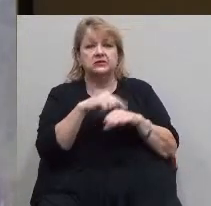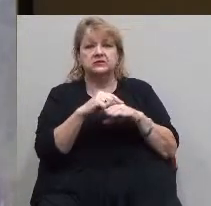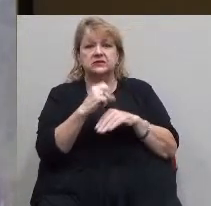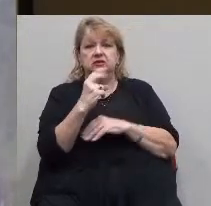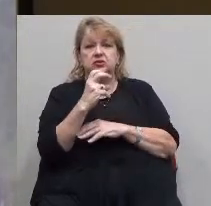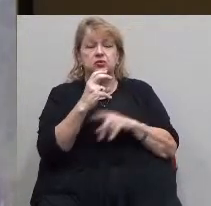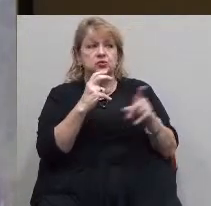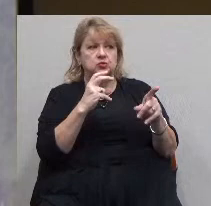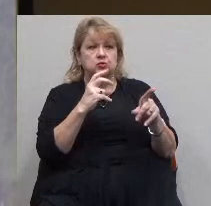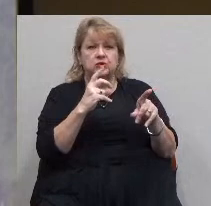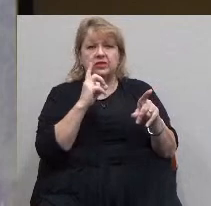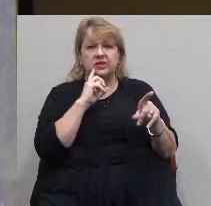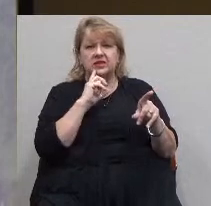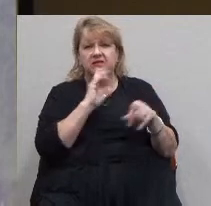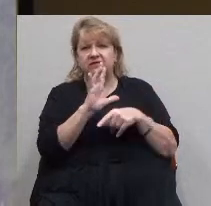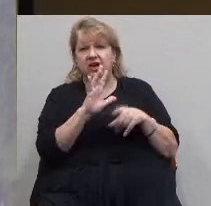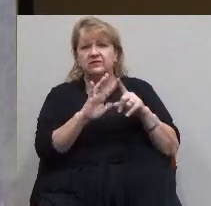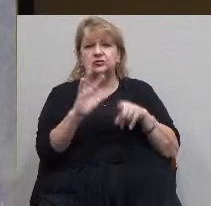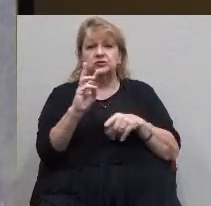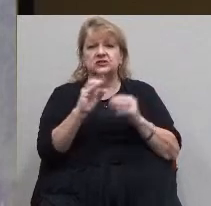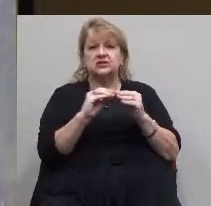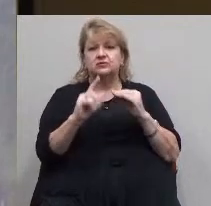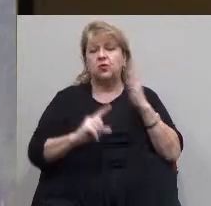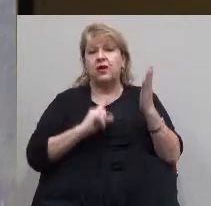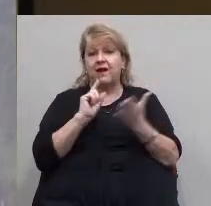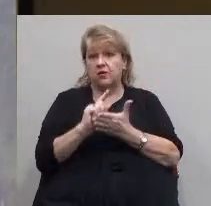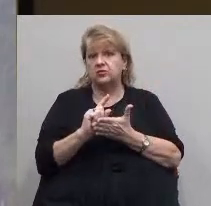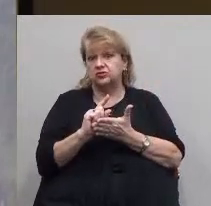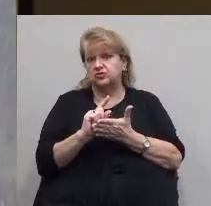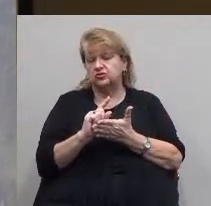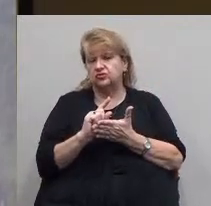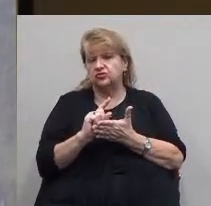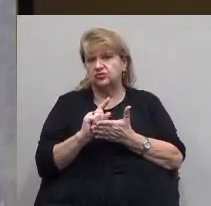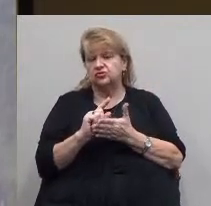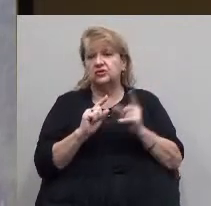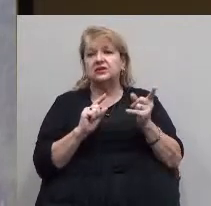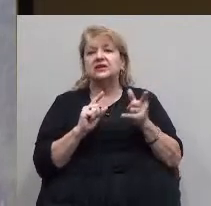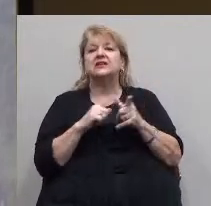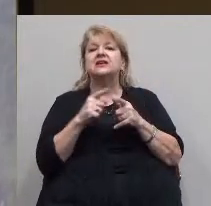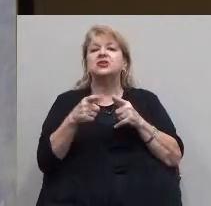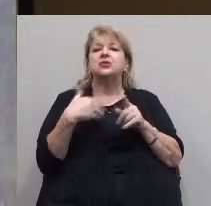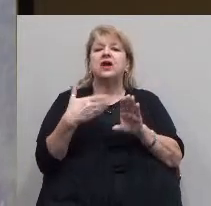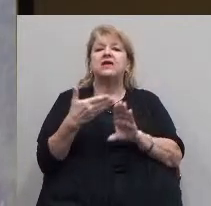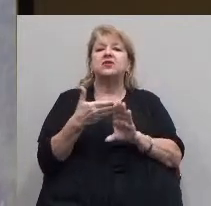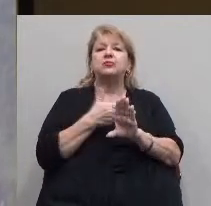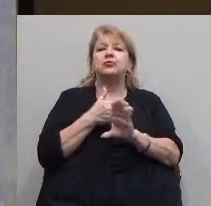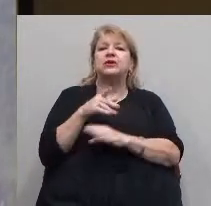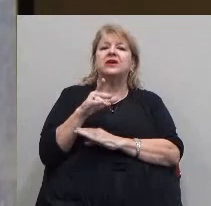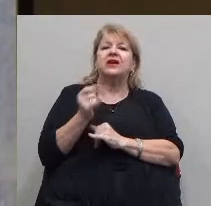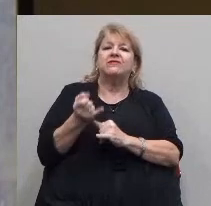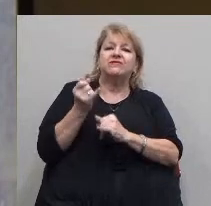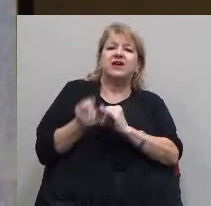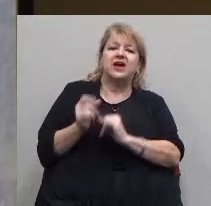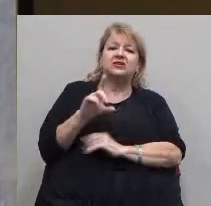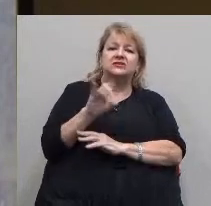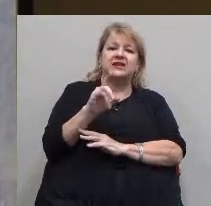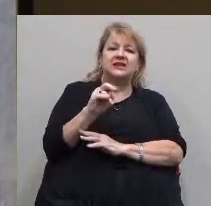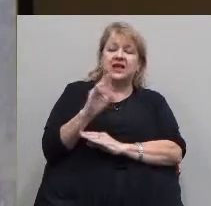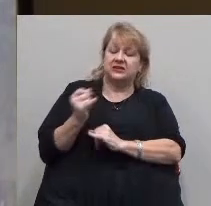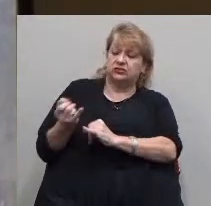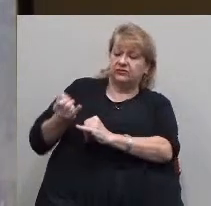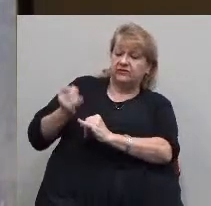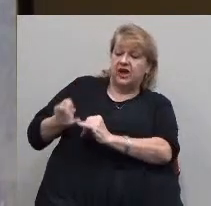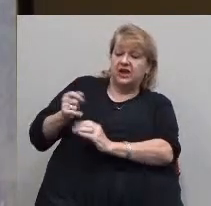had 6 more hours to do it, 5 more hours. And then you have your pre-filing deadline. So this is when it actually shows